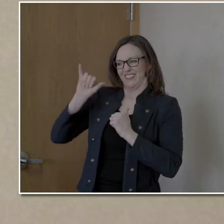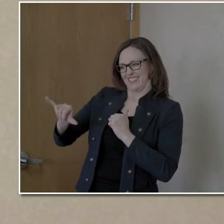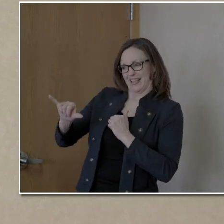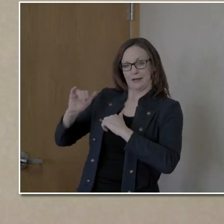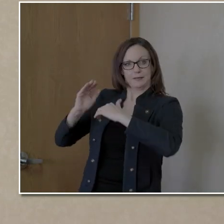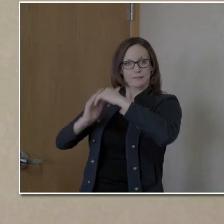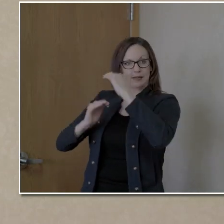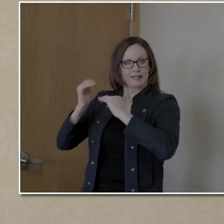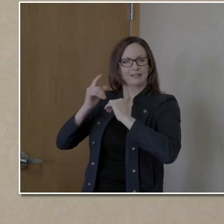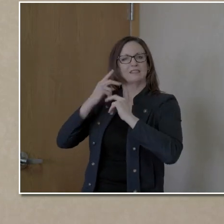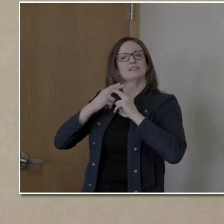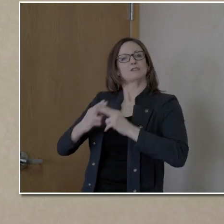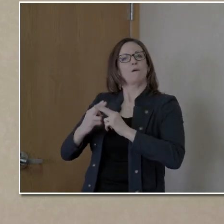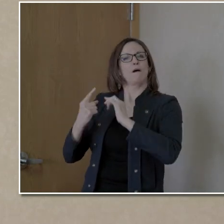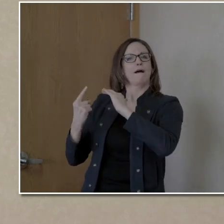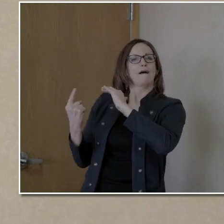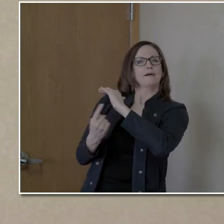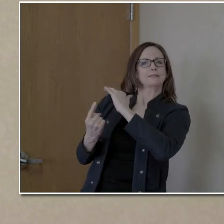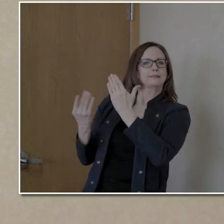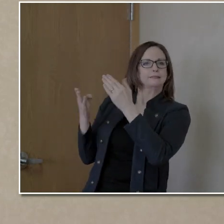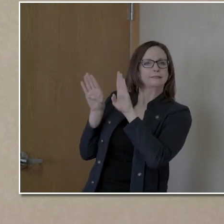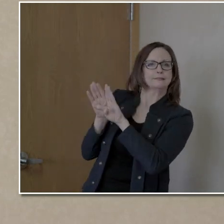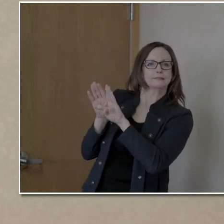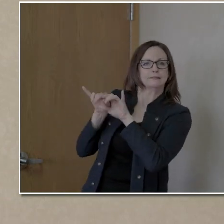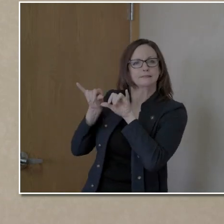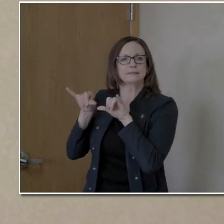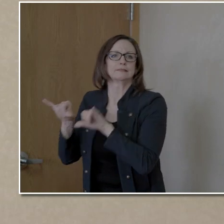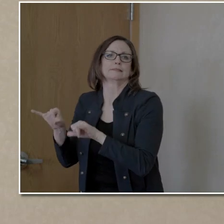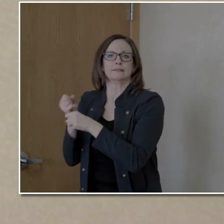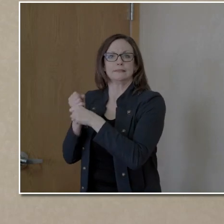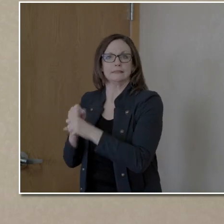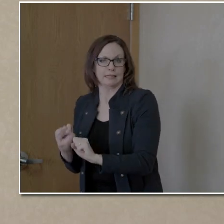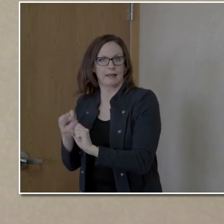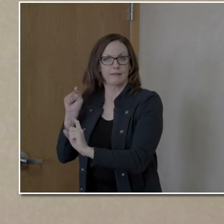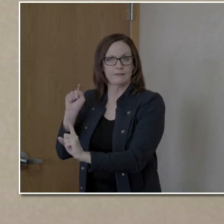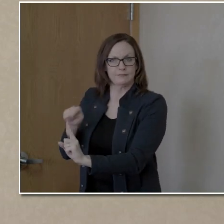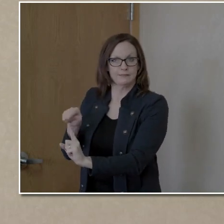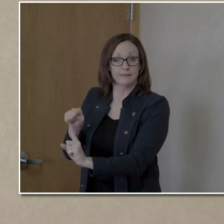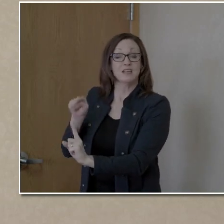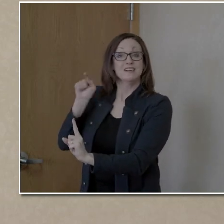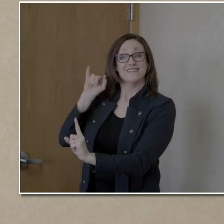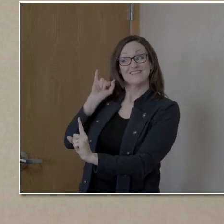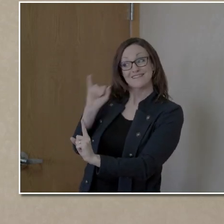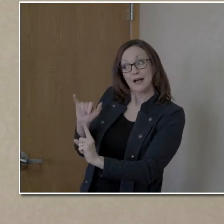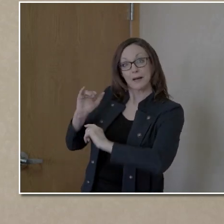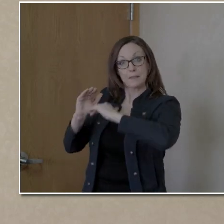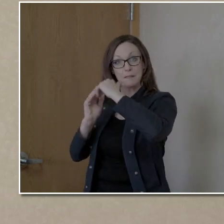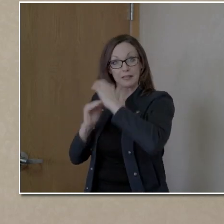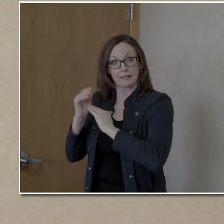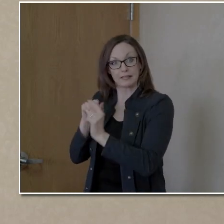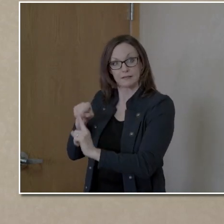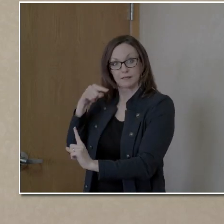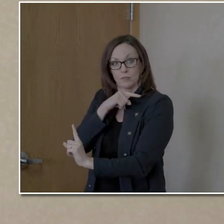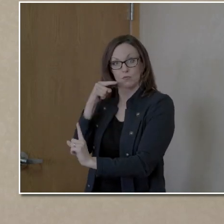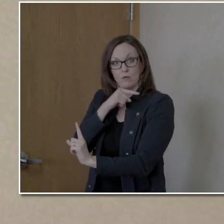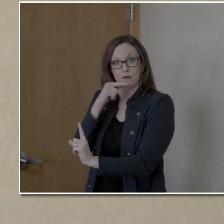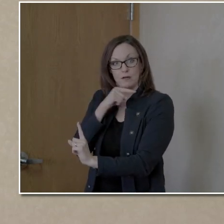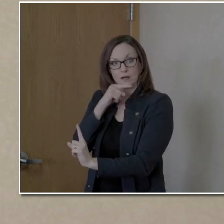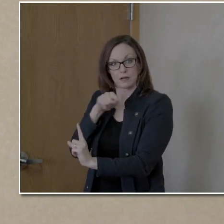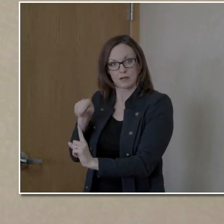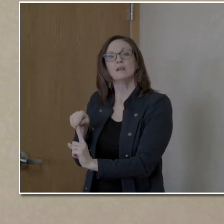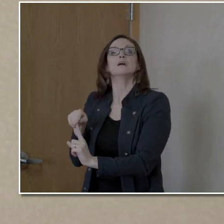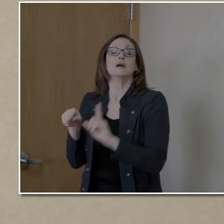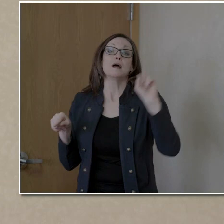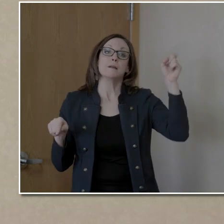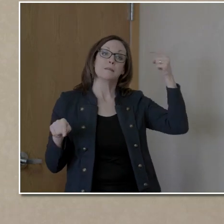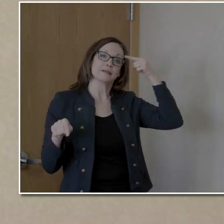situation, but responsibility for these kinds of operations is really best led by our local partners who know the needs of their